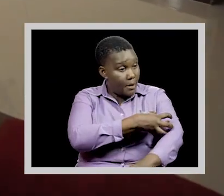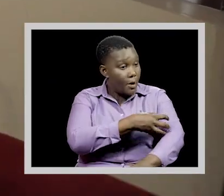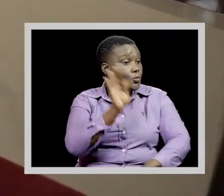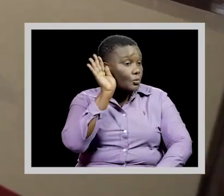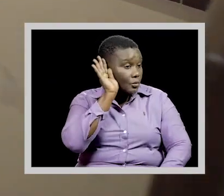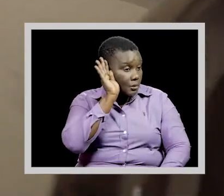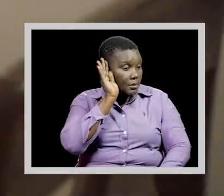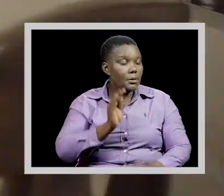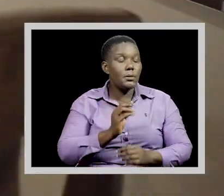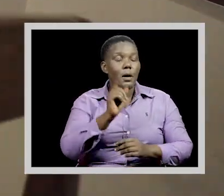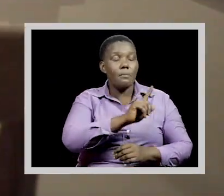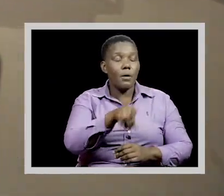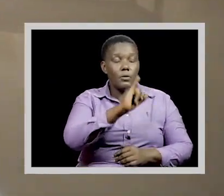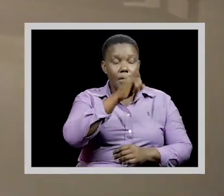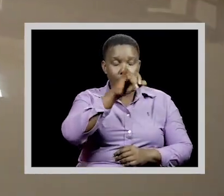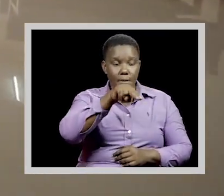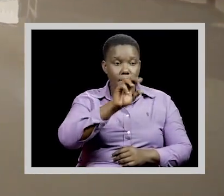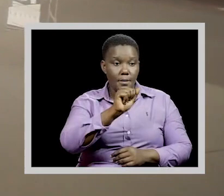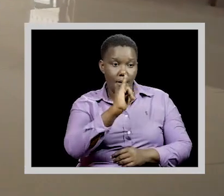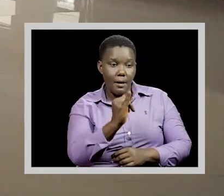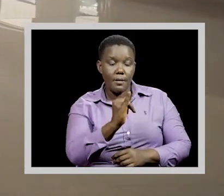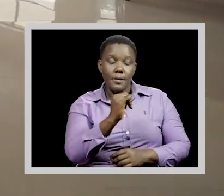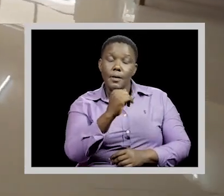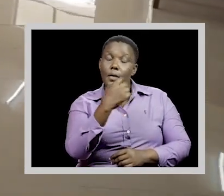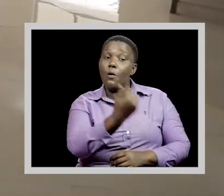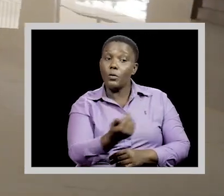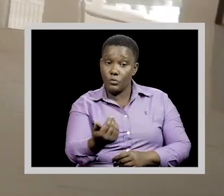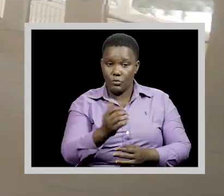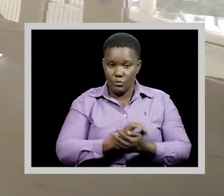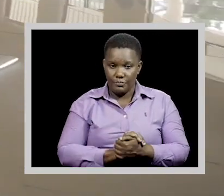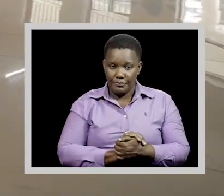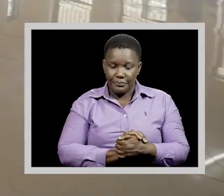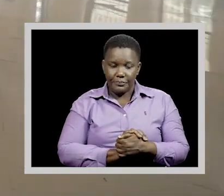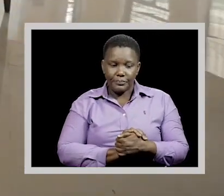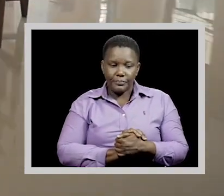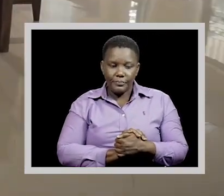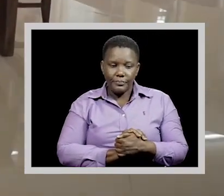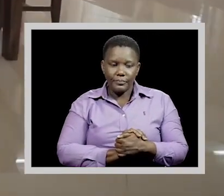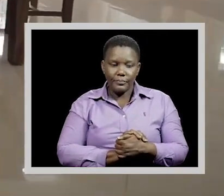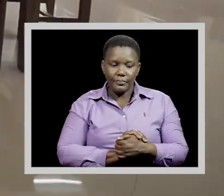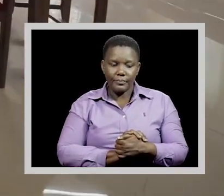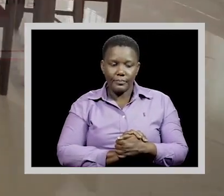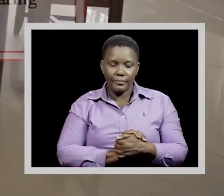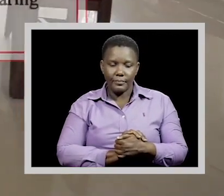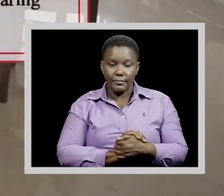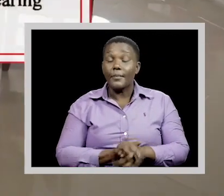jurisdiction over criminal cases against a child over the minimum age of criminal